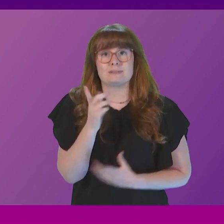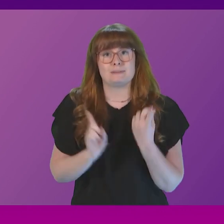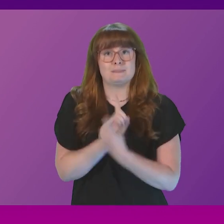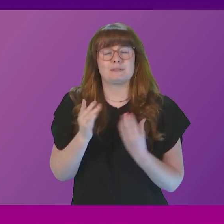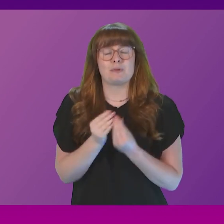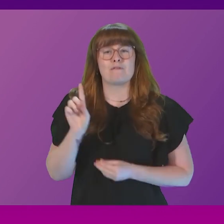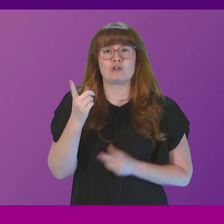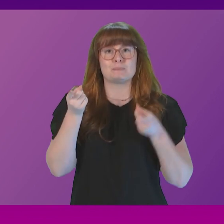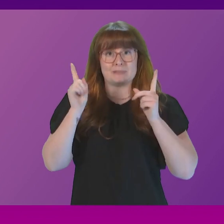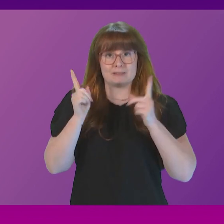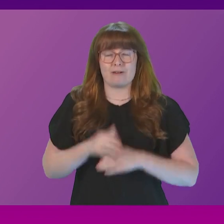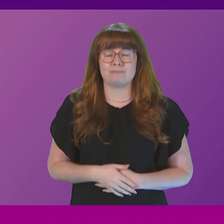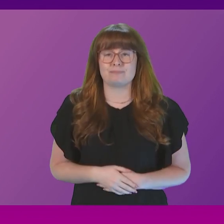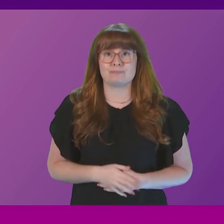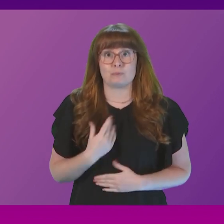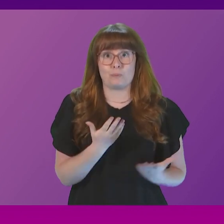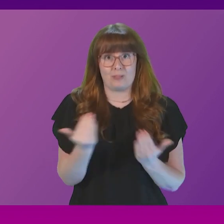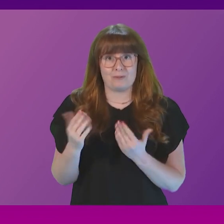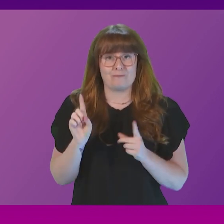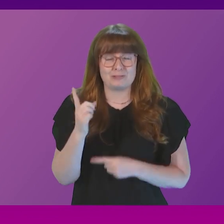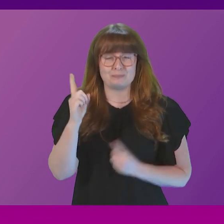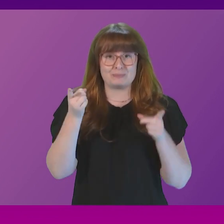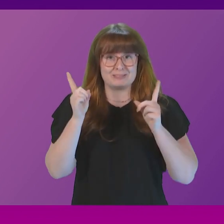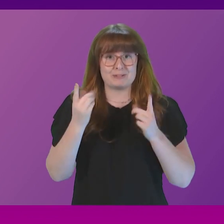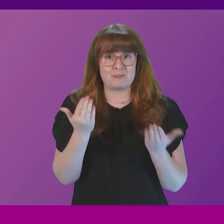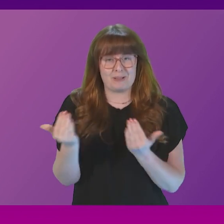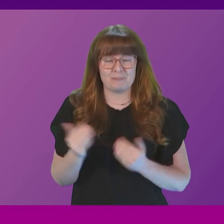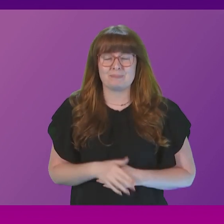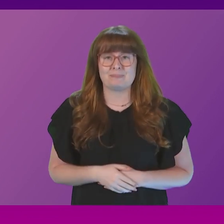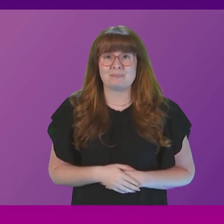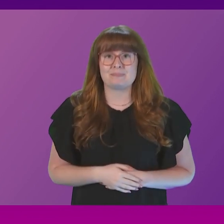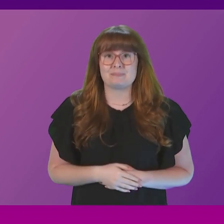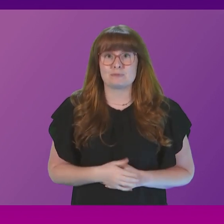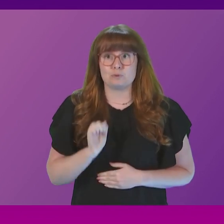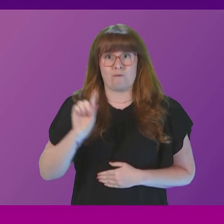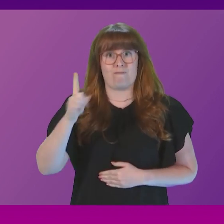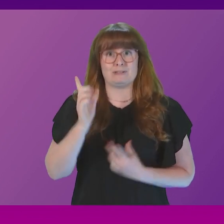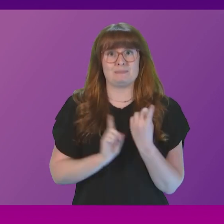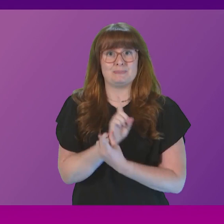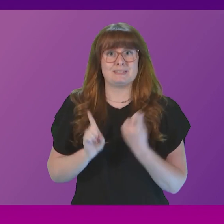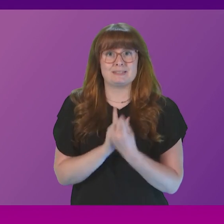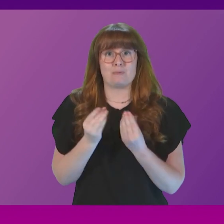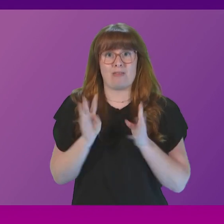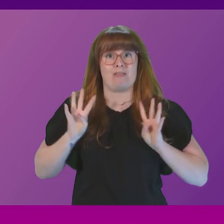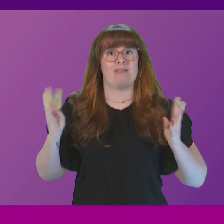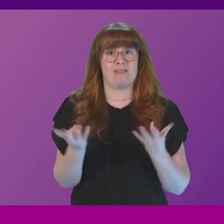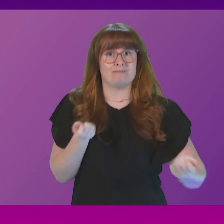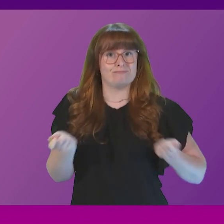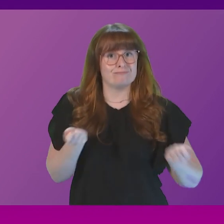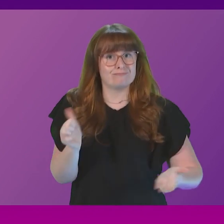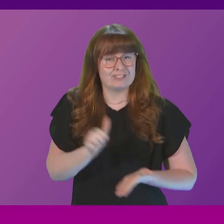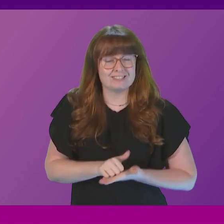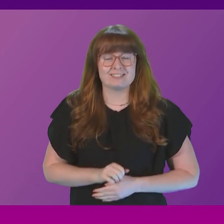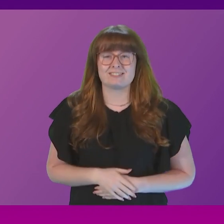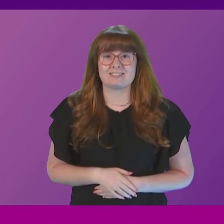Minister. You're very welcome, First Minister. And it's your first meeting in front of the Conveners Group as well. So